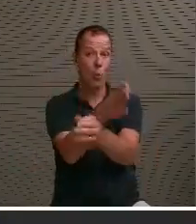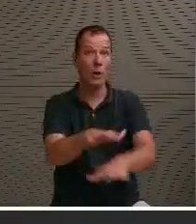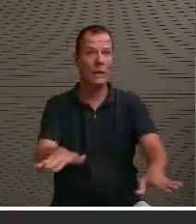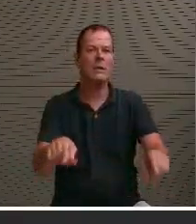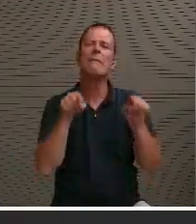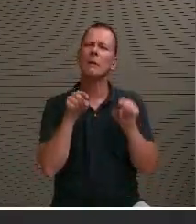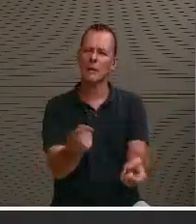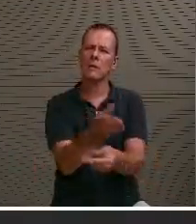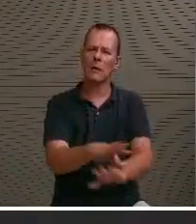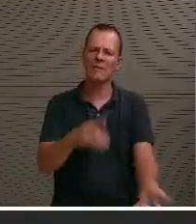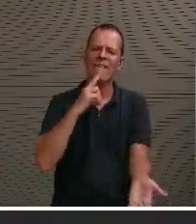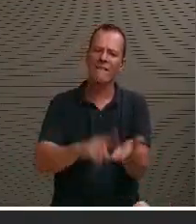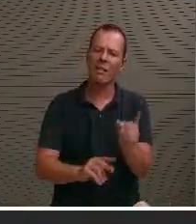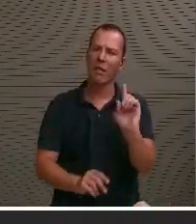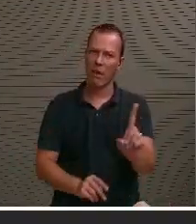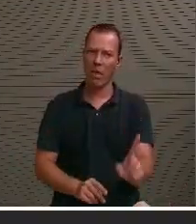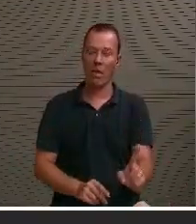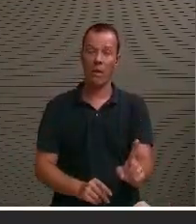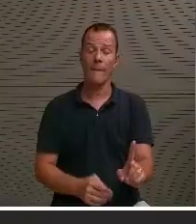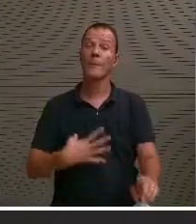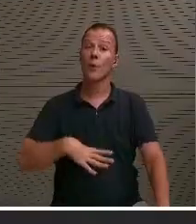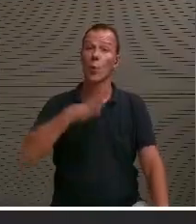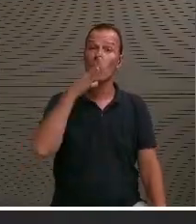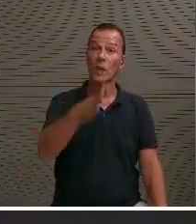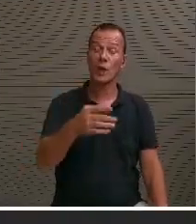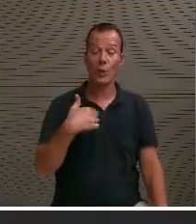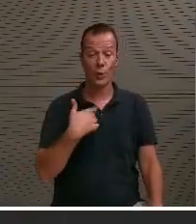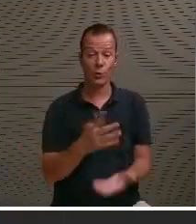saying that I was in my office and I wanted to do something more.